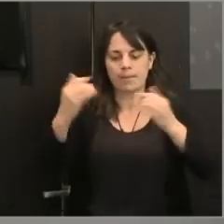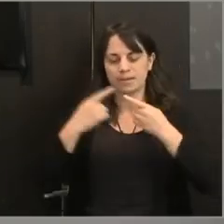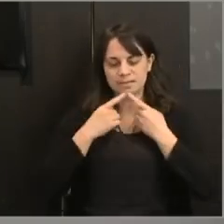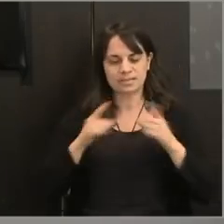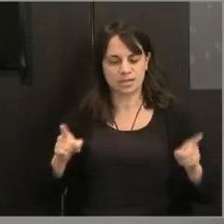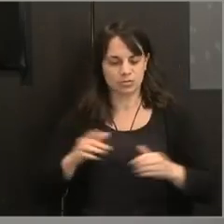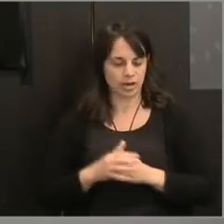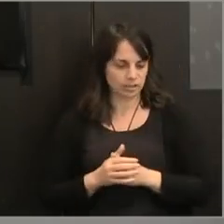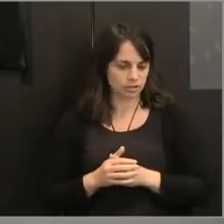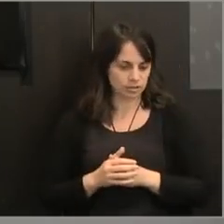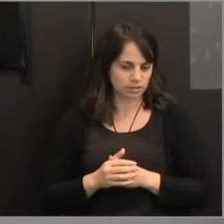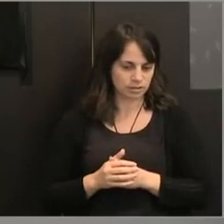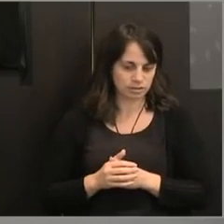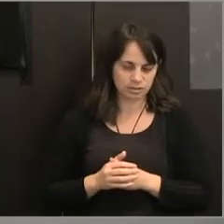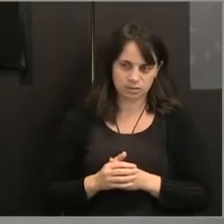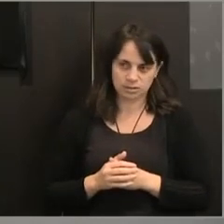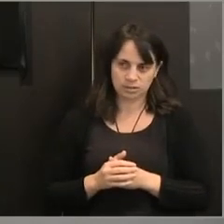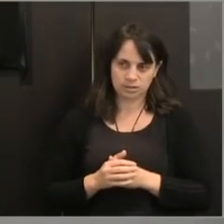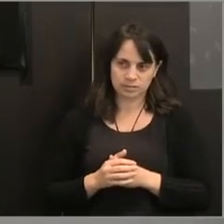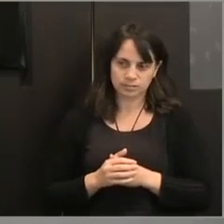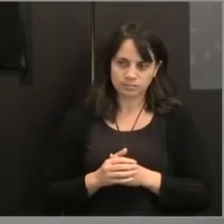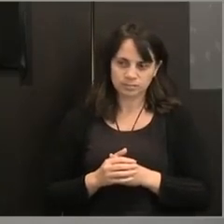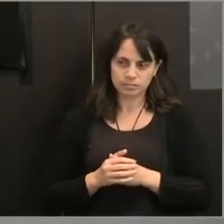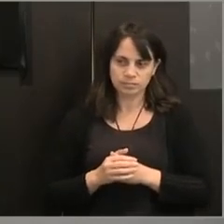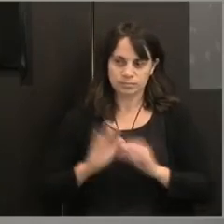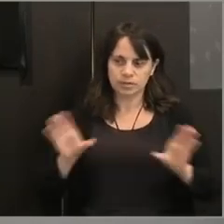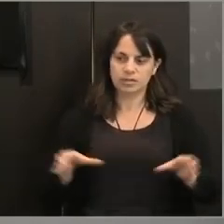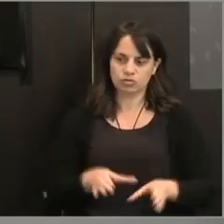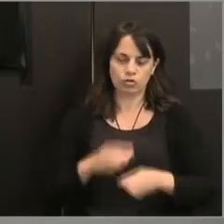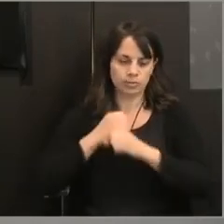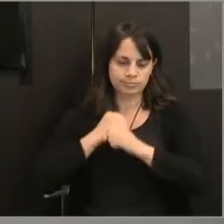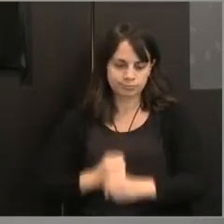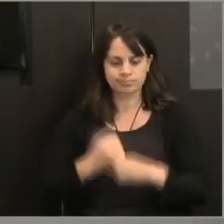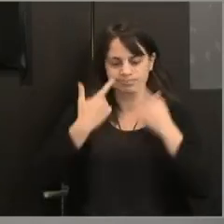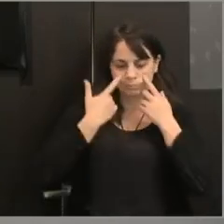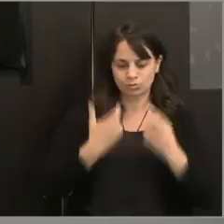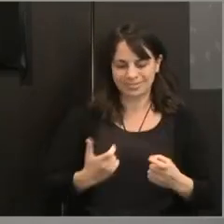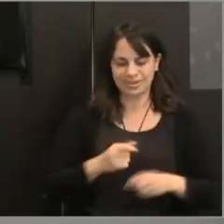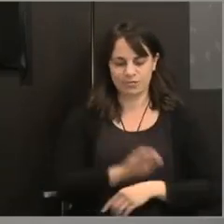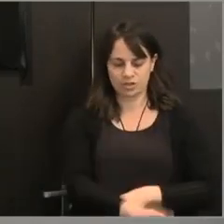of the collector's obligation to care for and protect the child.